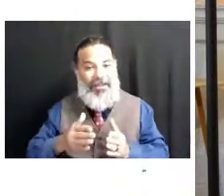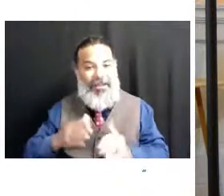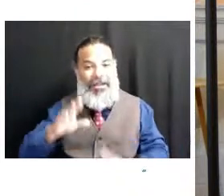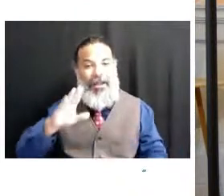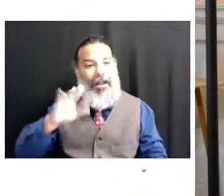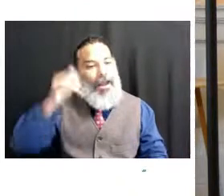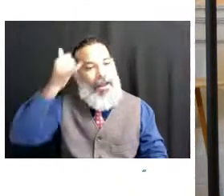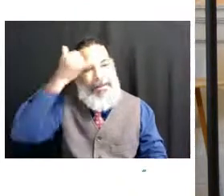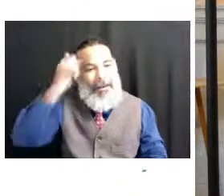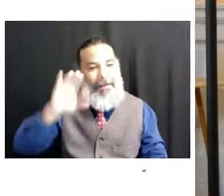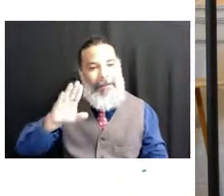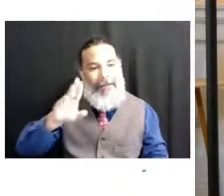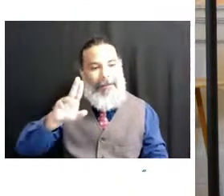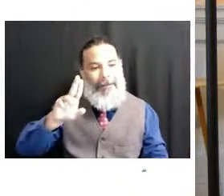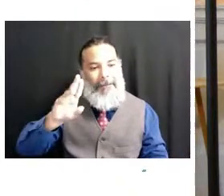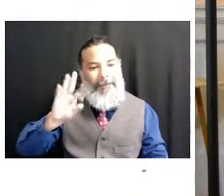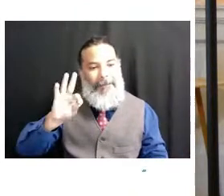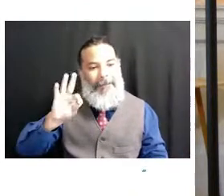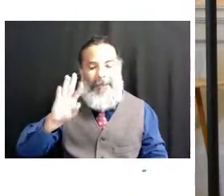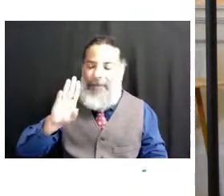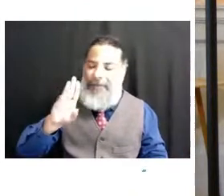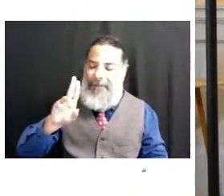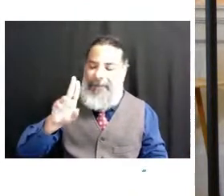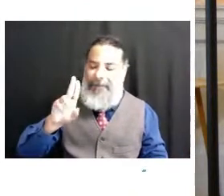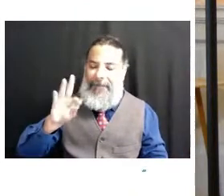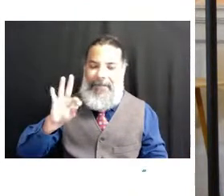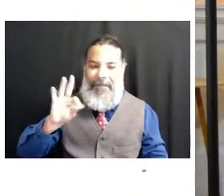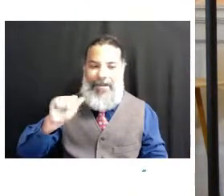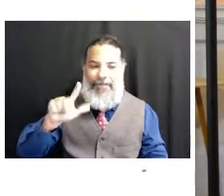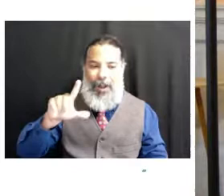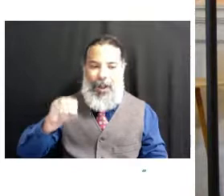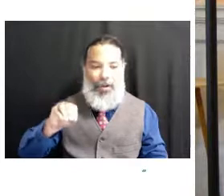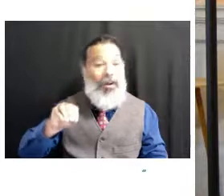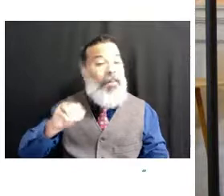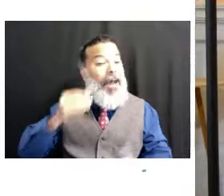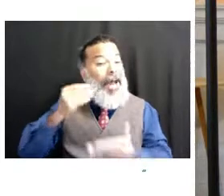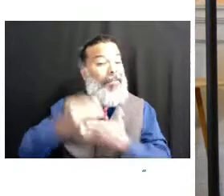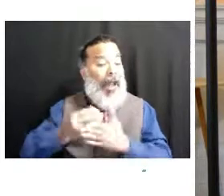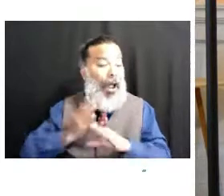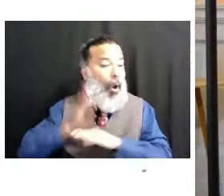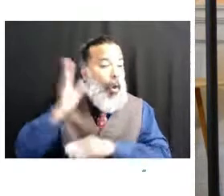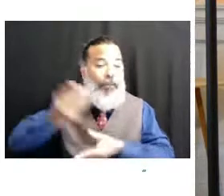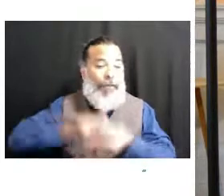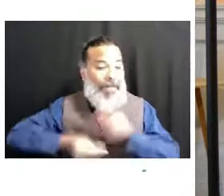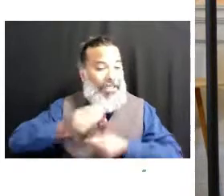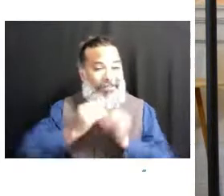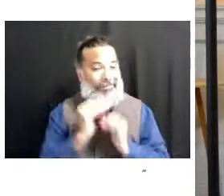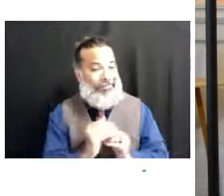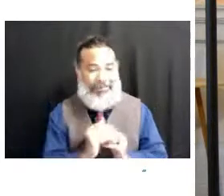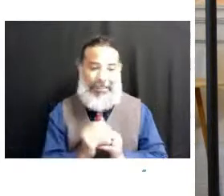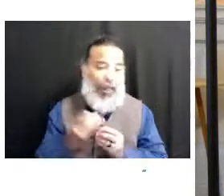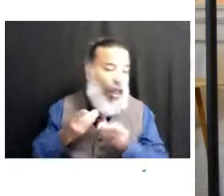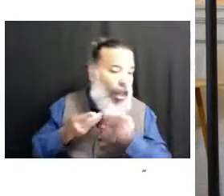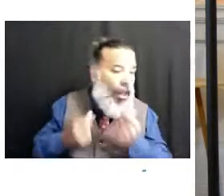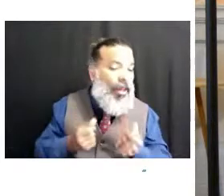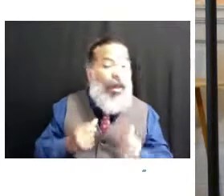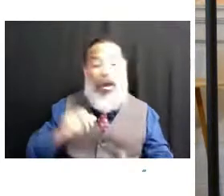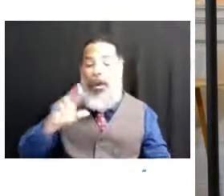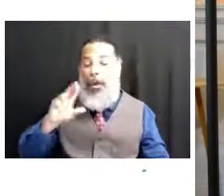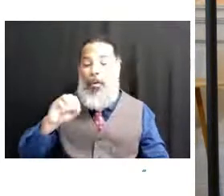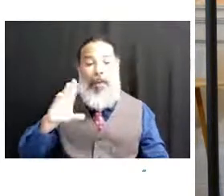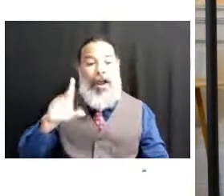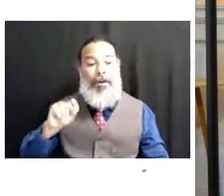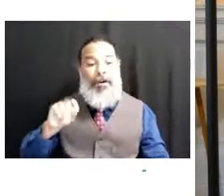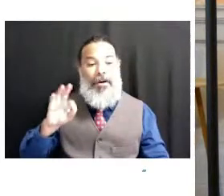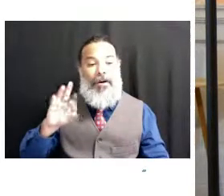Buffalo. The Buffalo was way over budget, and Robert Fulton, for all his genius